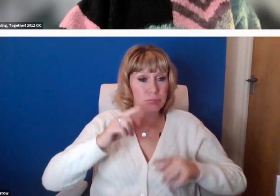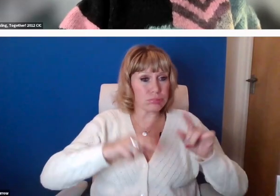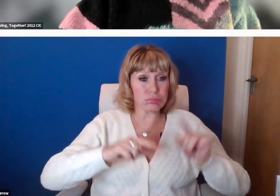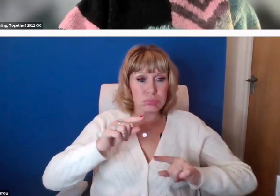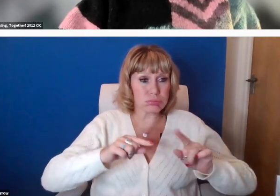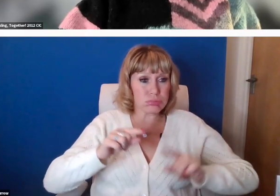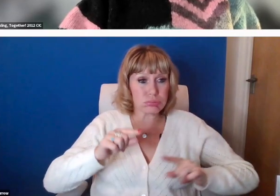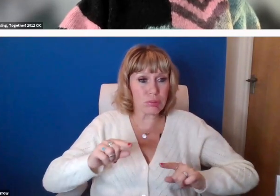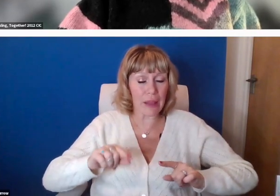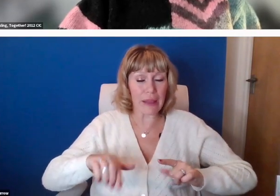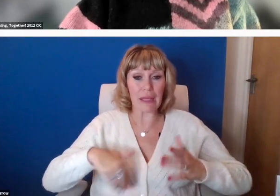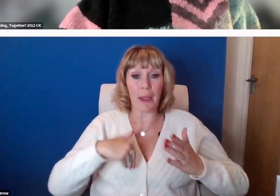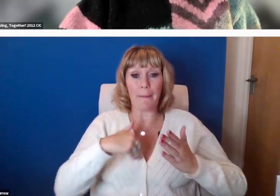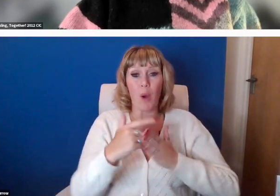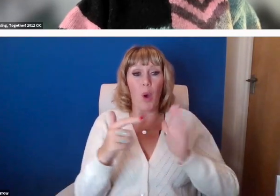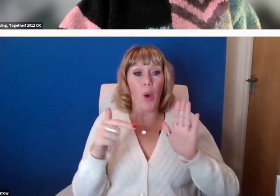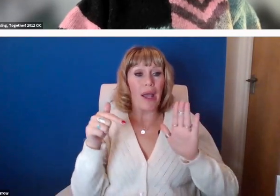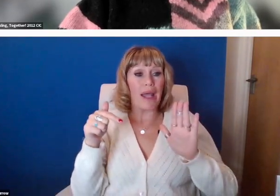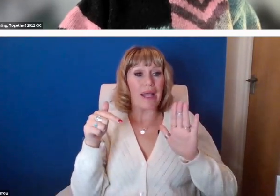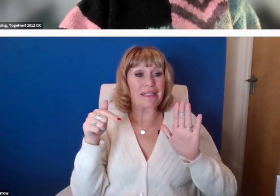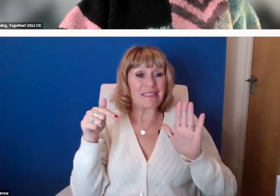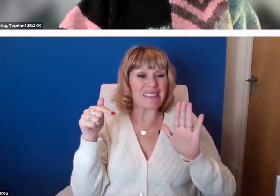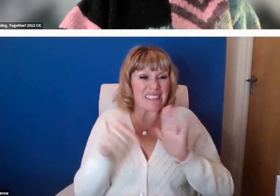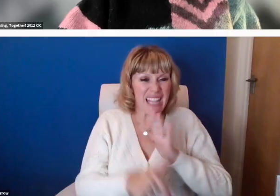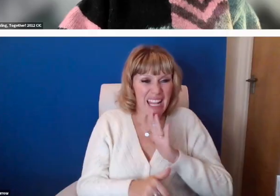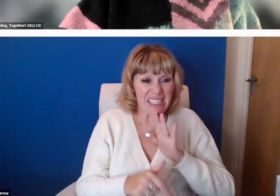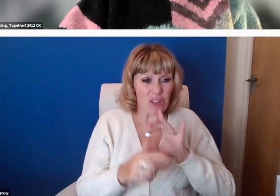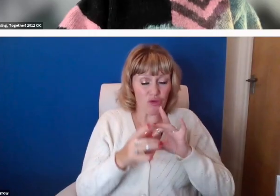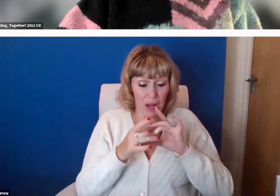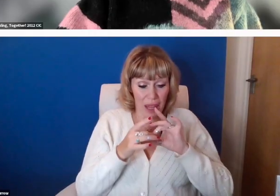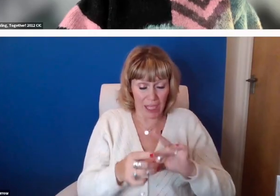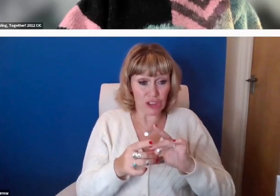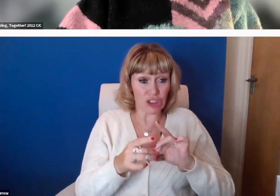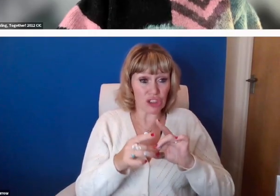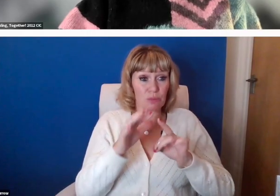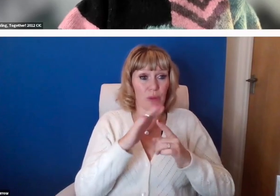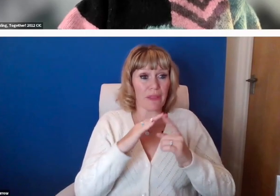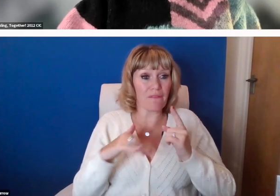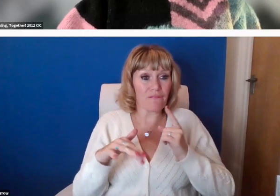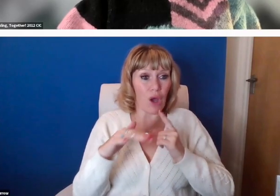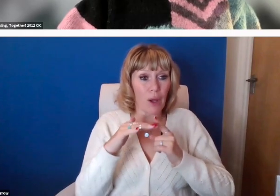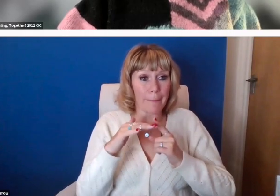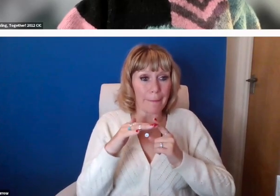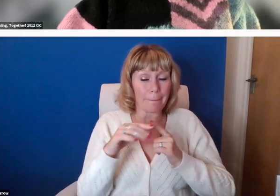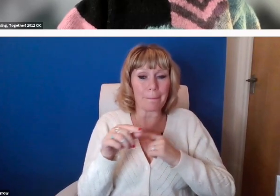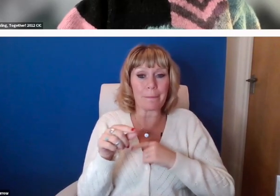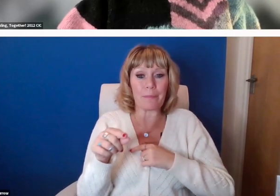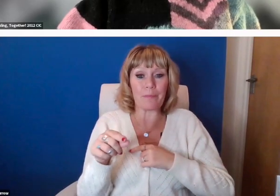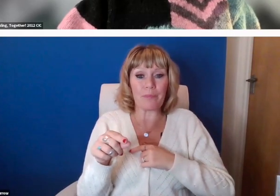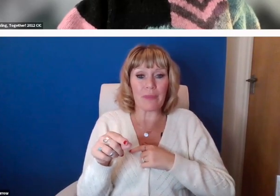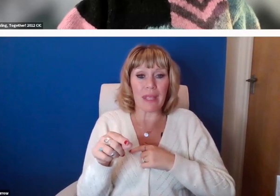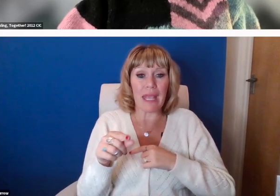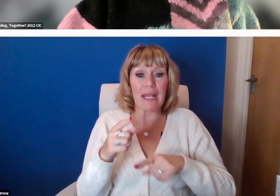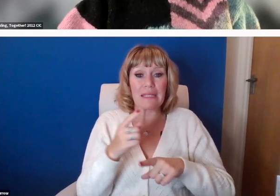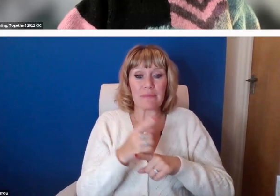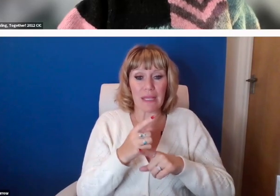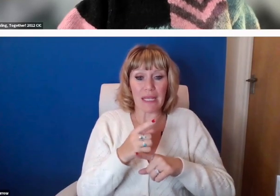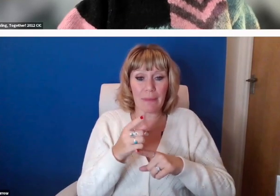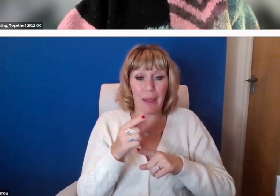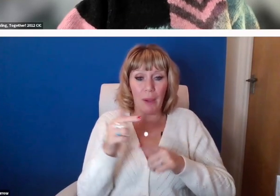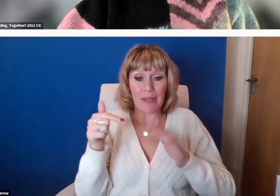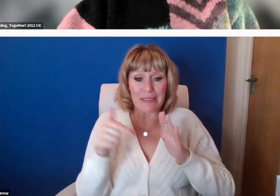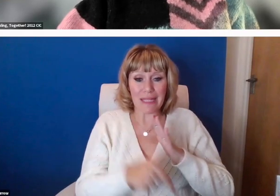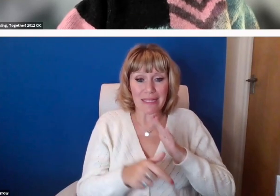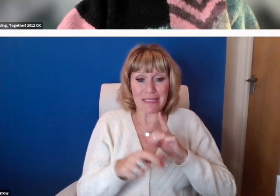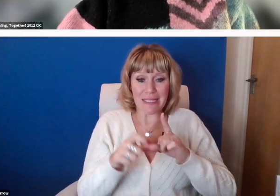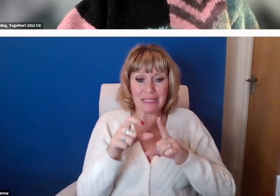more intense relationship with the environment. And speaking of intense, this is Diana Hamilton's Pain